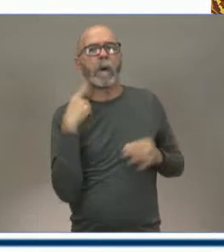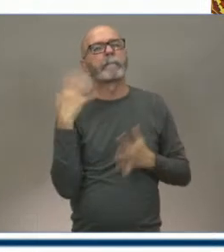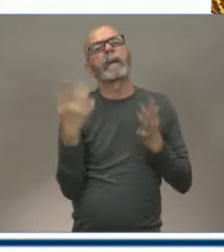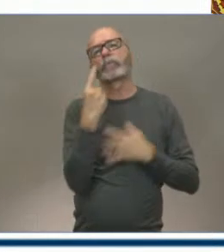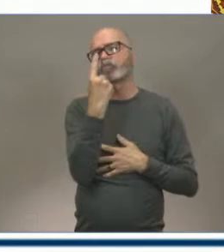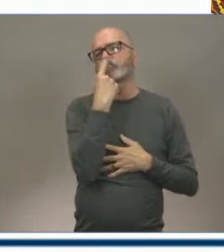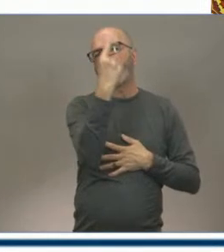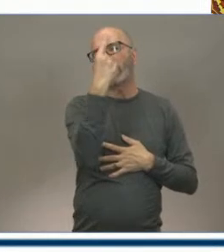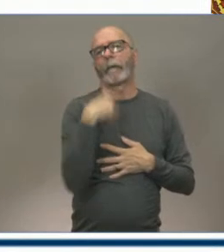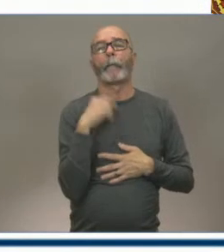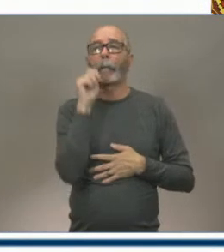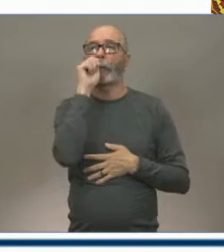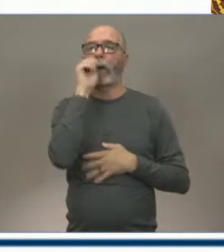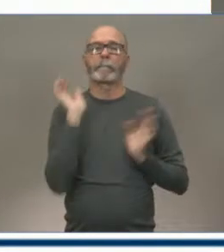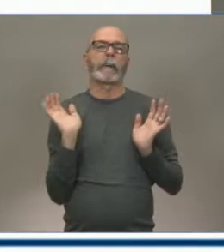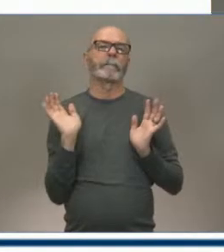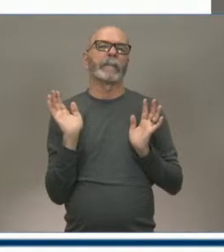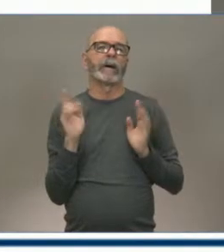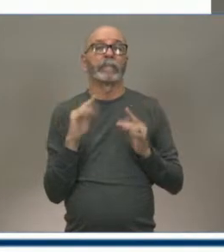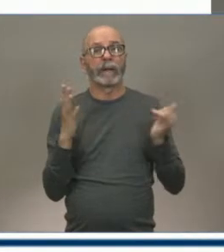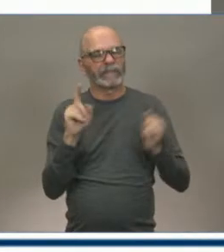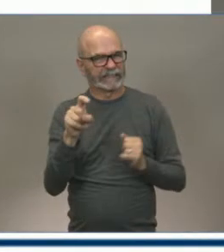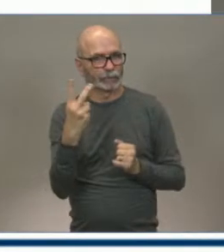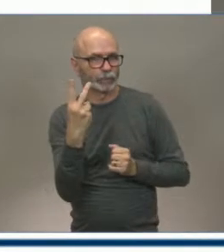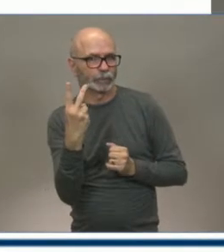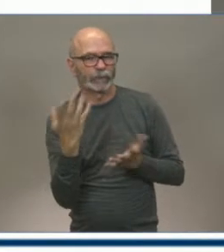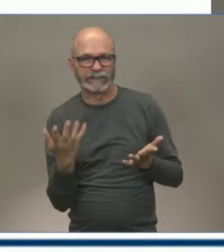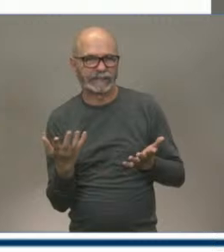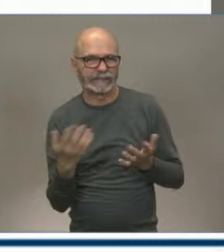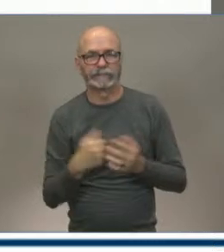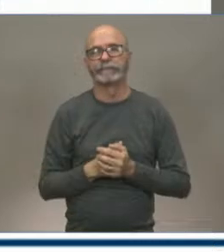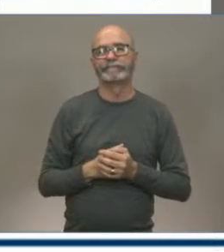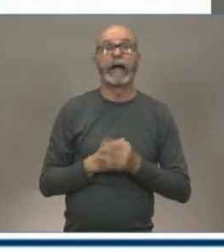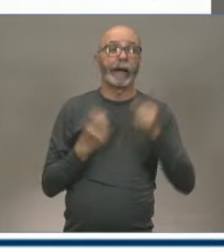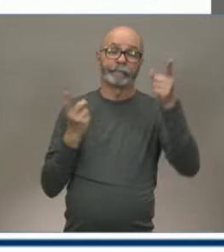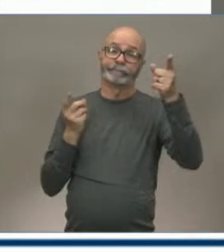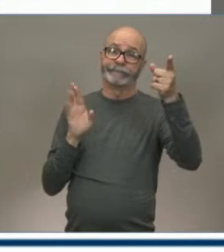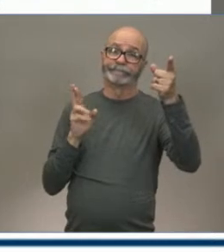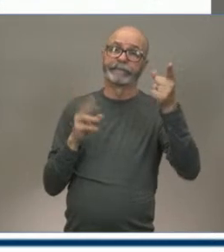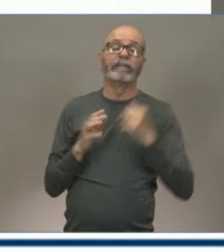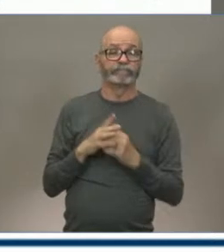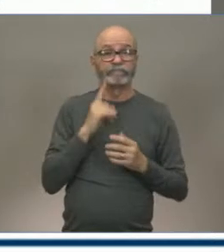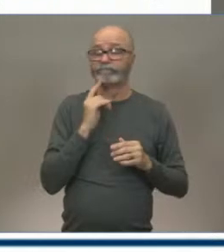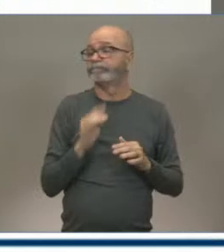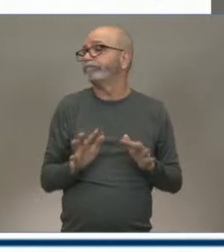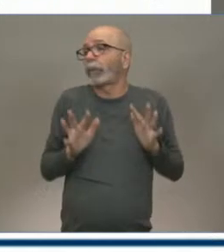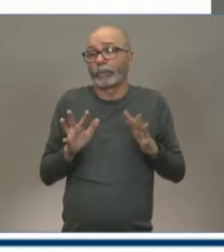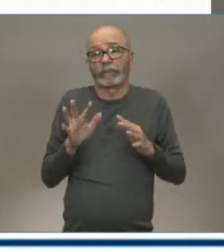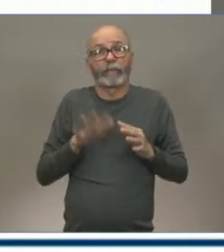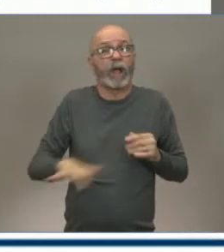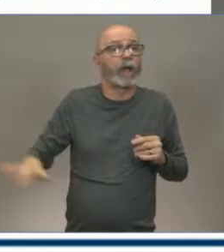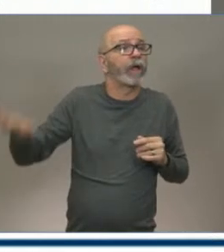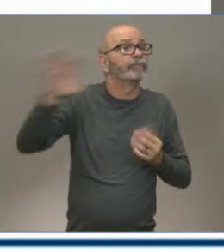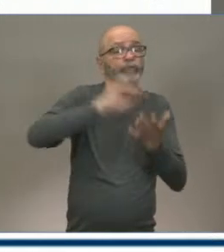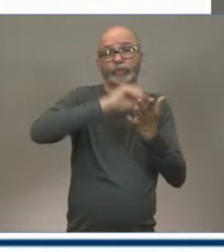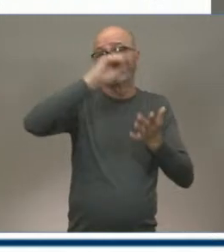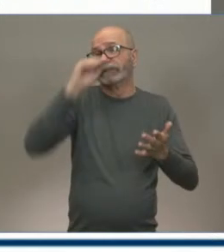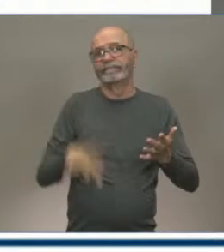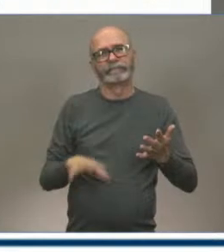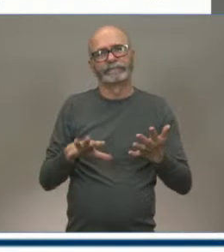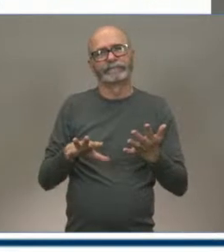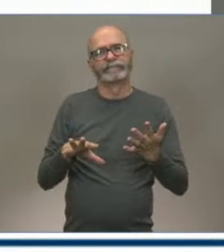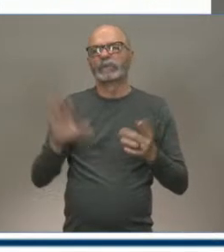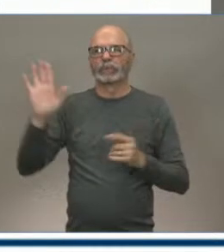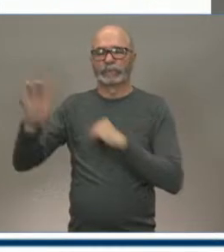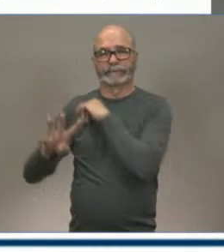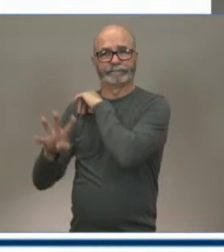the majority of students. I don't have all the numbers in front of me from that testing in the fall or late summer, but we